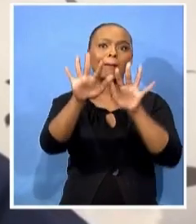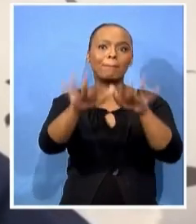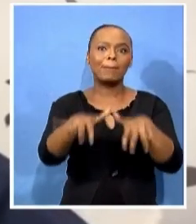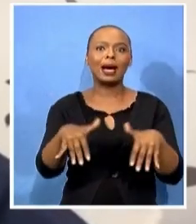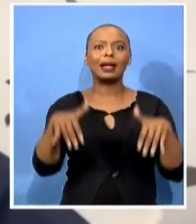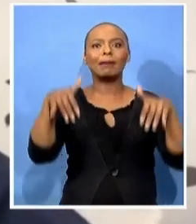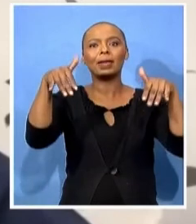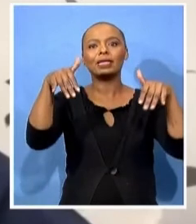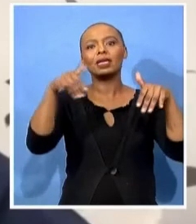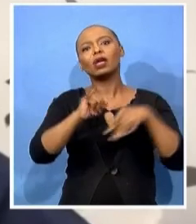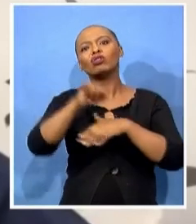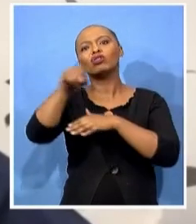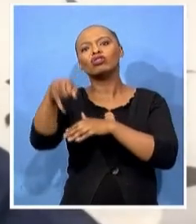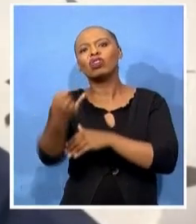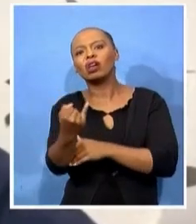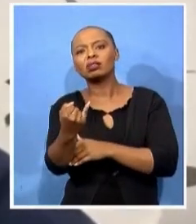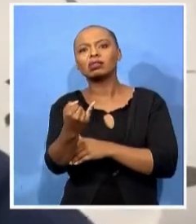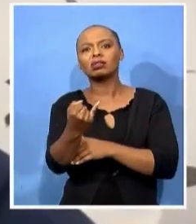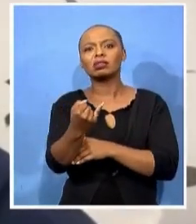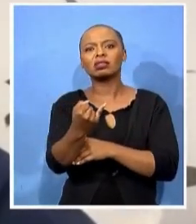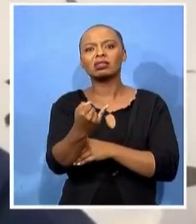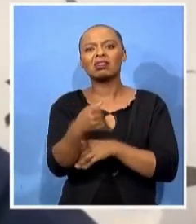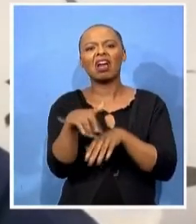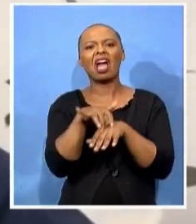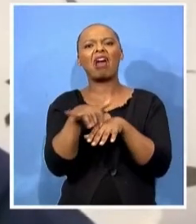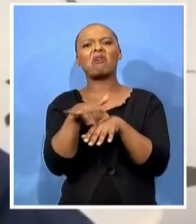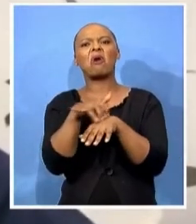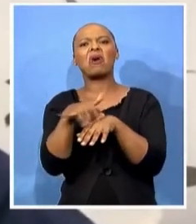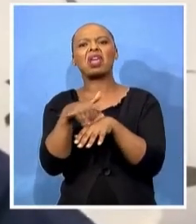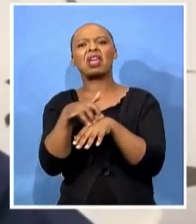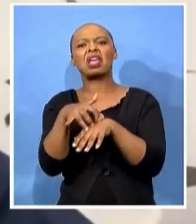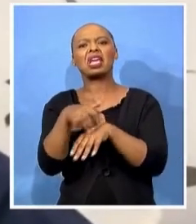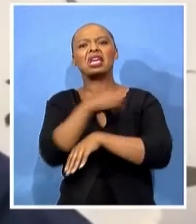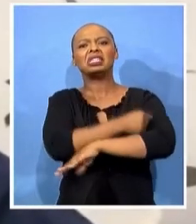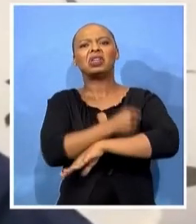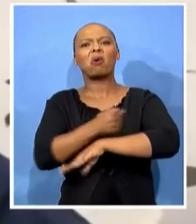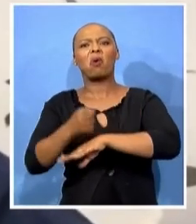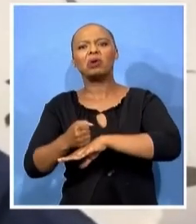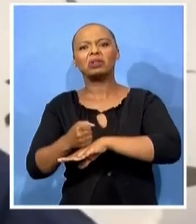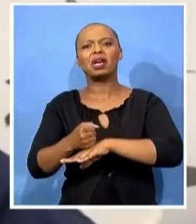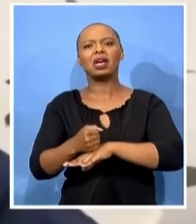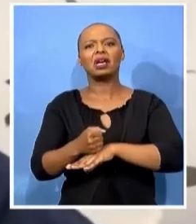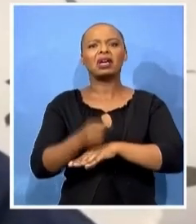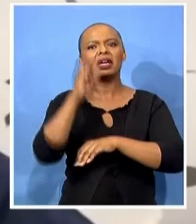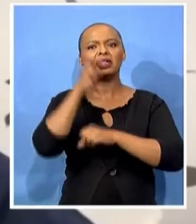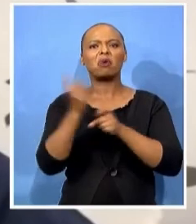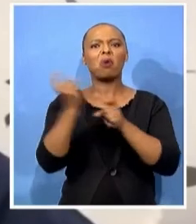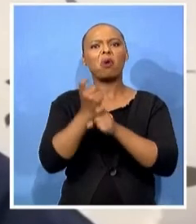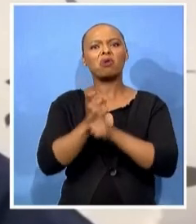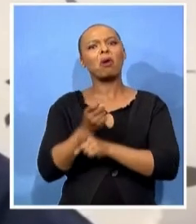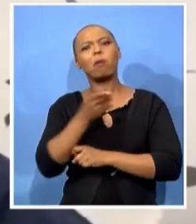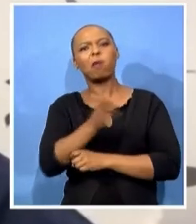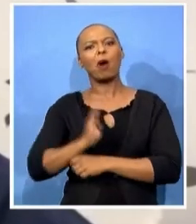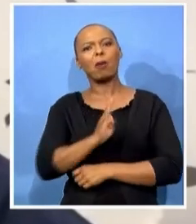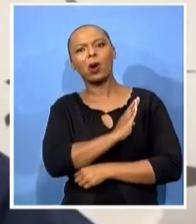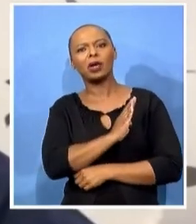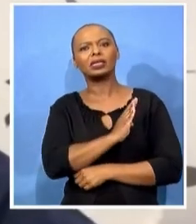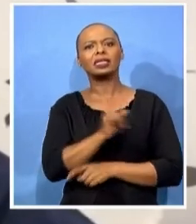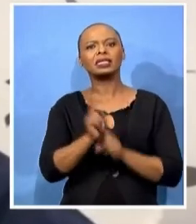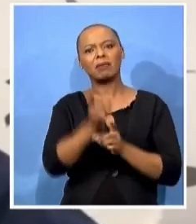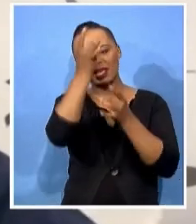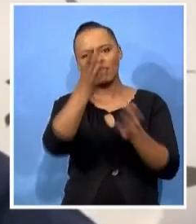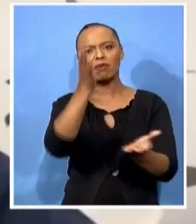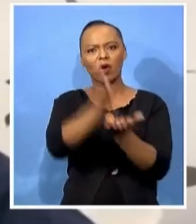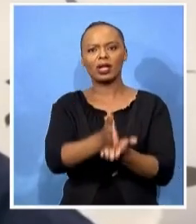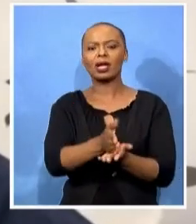annoying stakeholder that has to often, be onboarded after the fact. It is a partner in this process, and it needs to